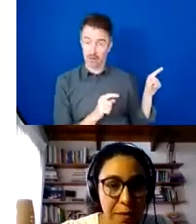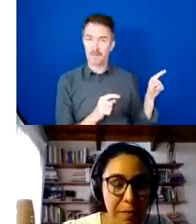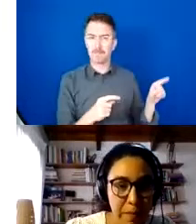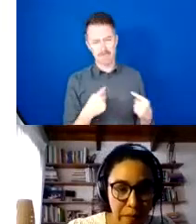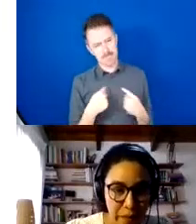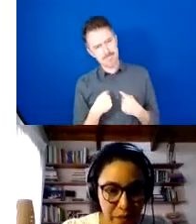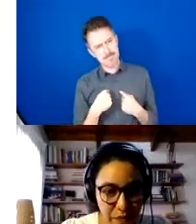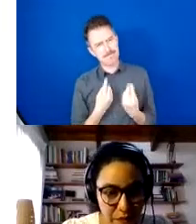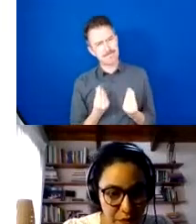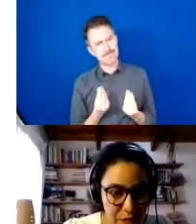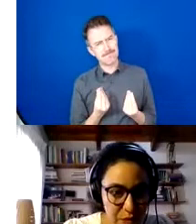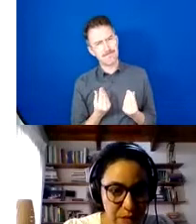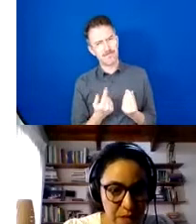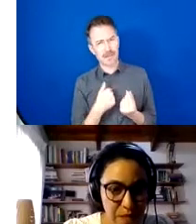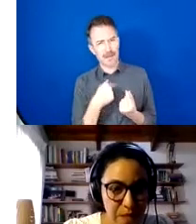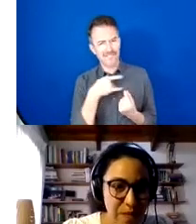yourself.